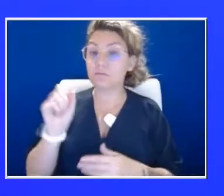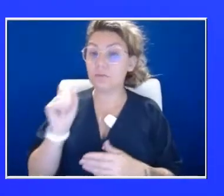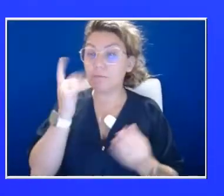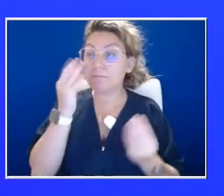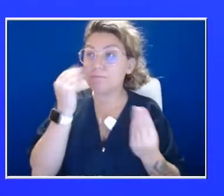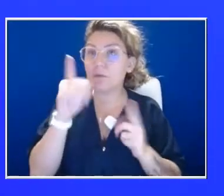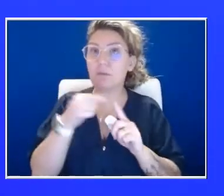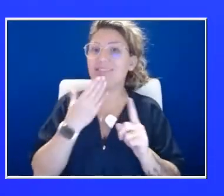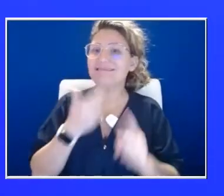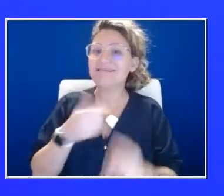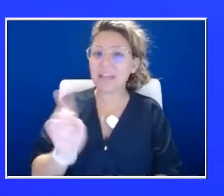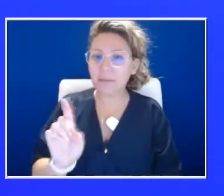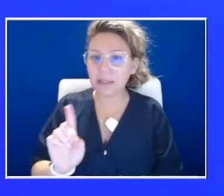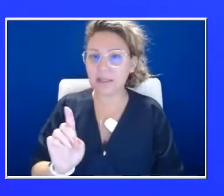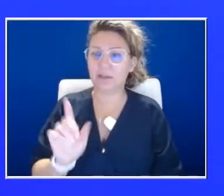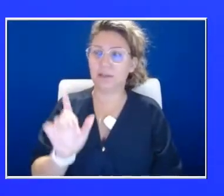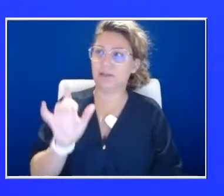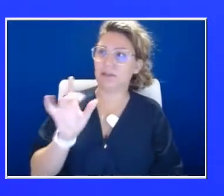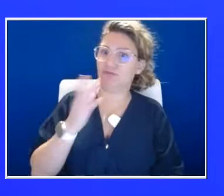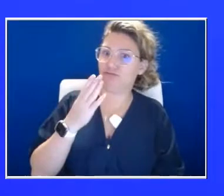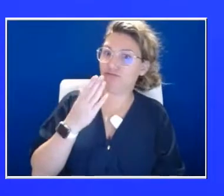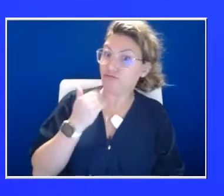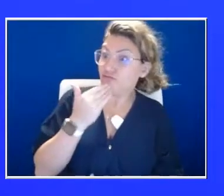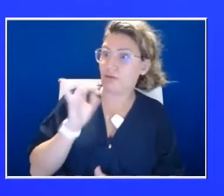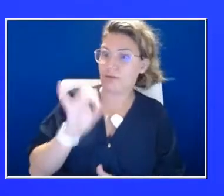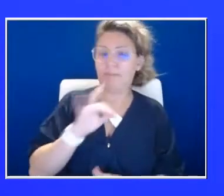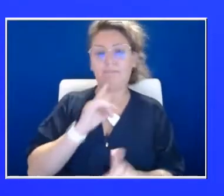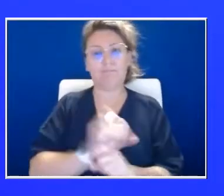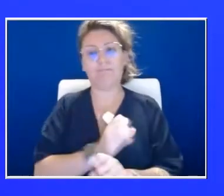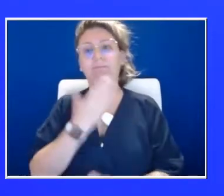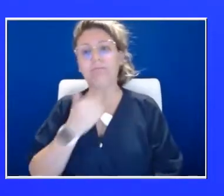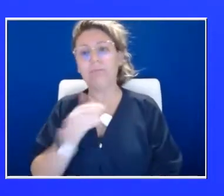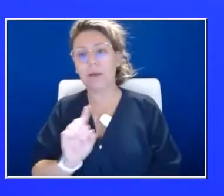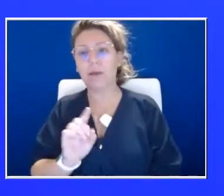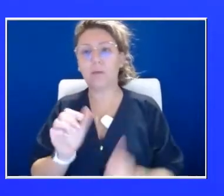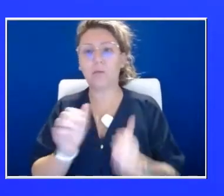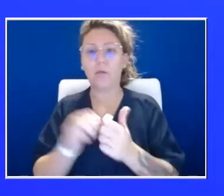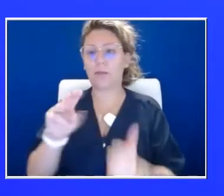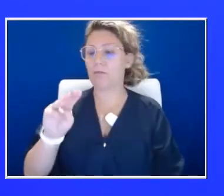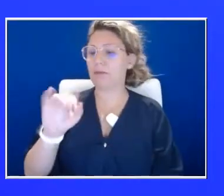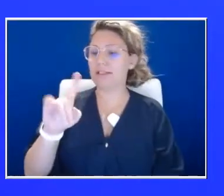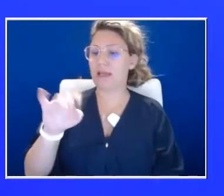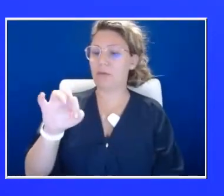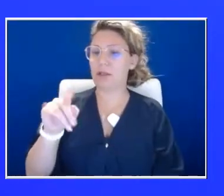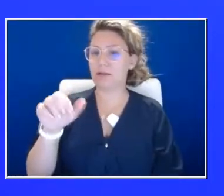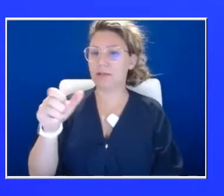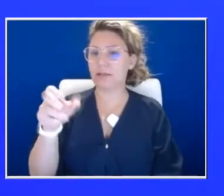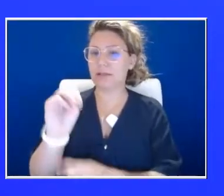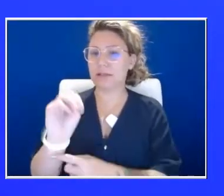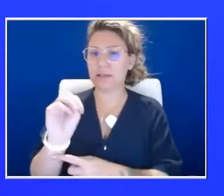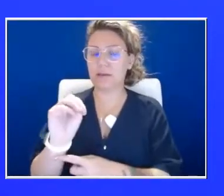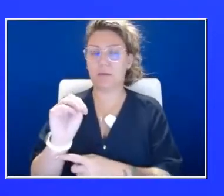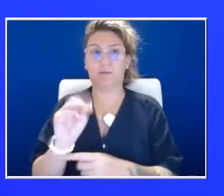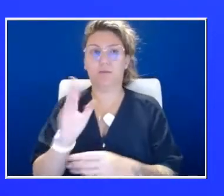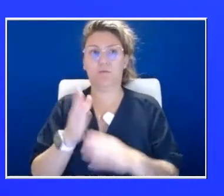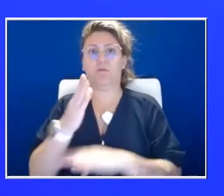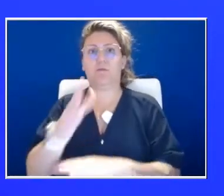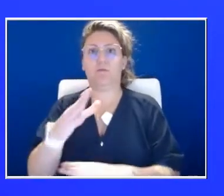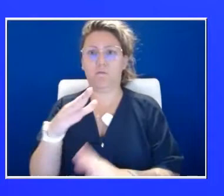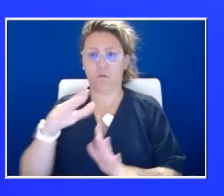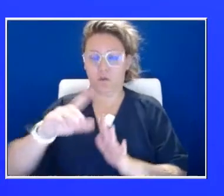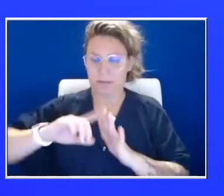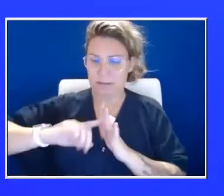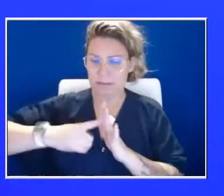is diabetes, and so metabolism. If long term, if you're always overstimulating that metabolism, then you are going to trigger